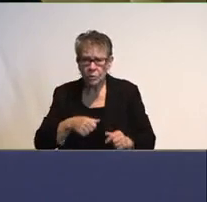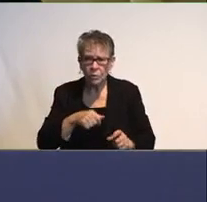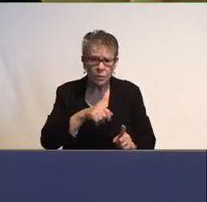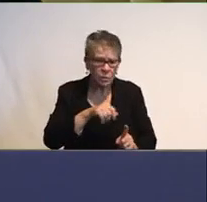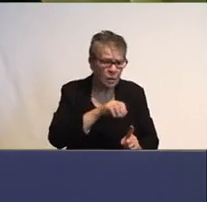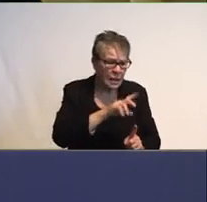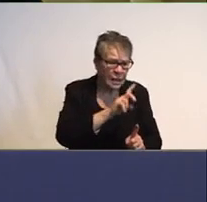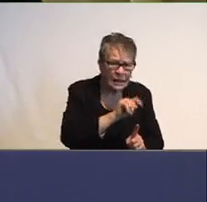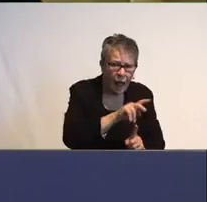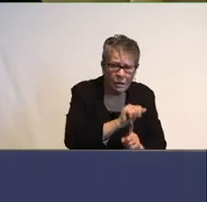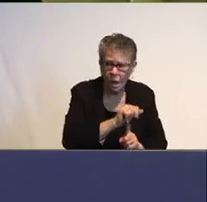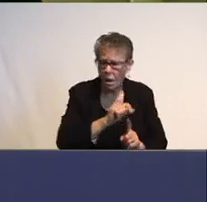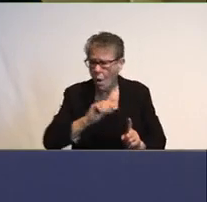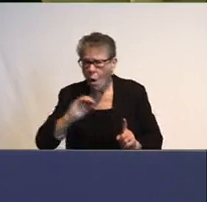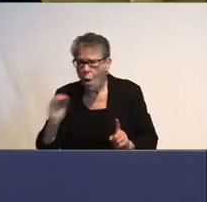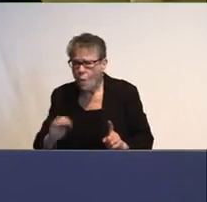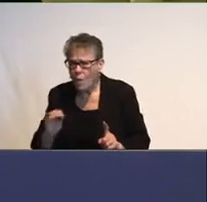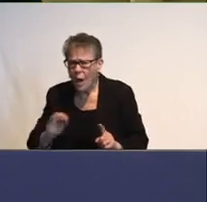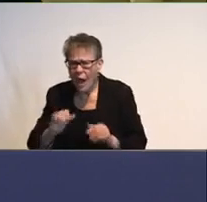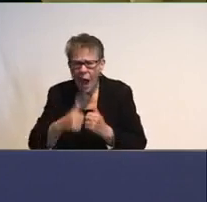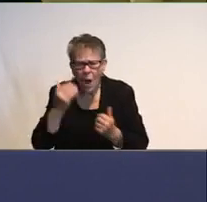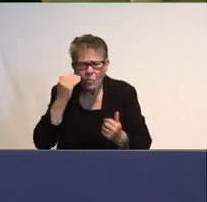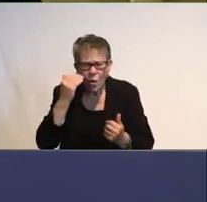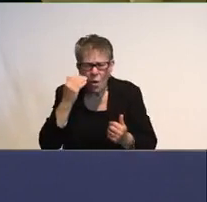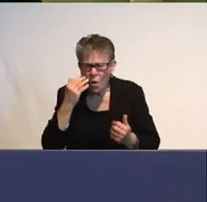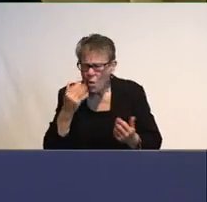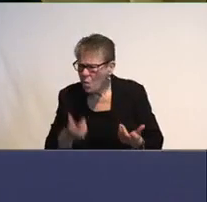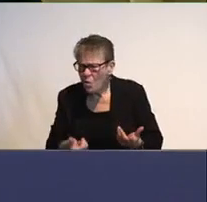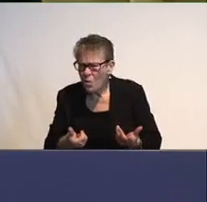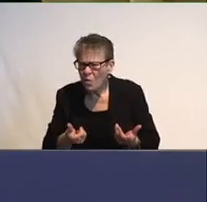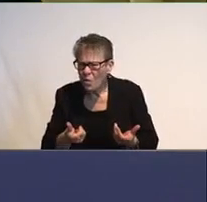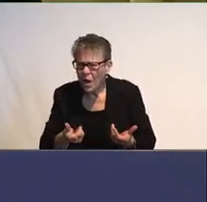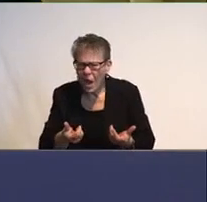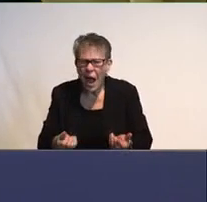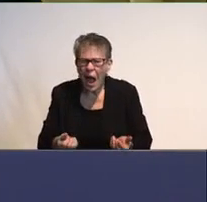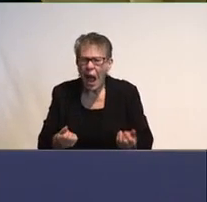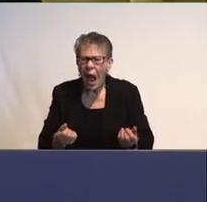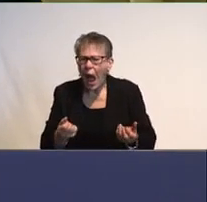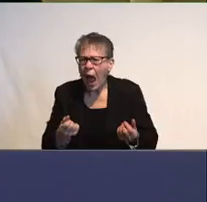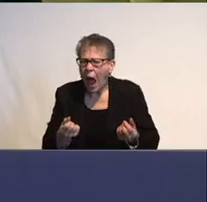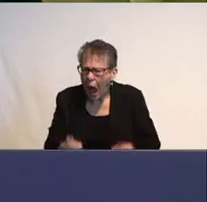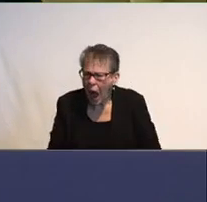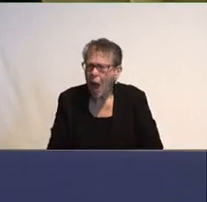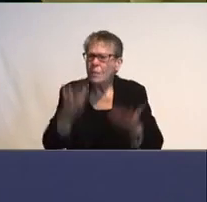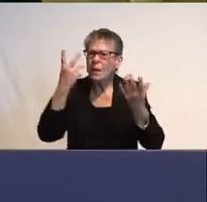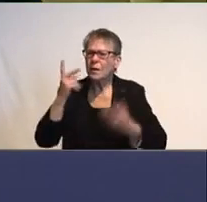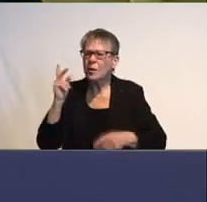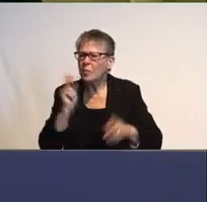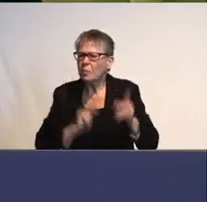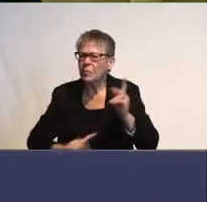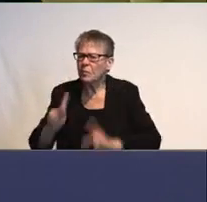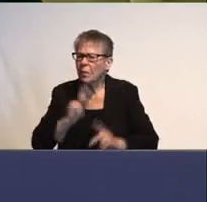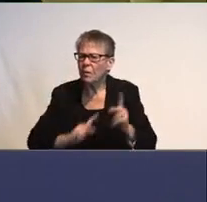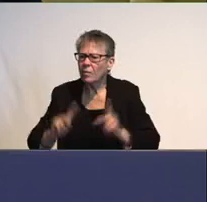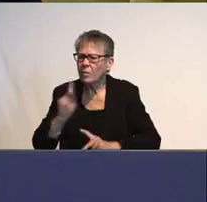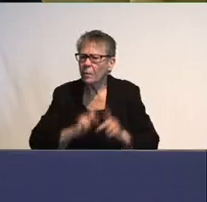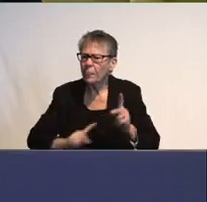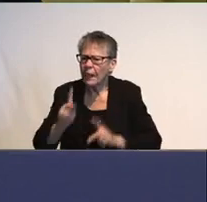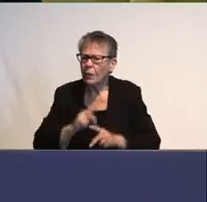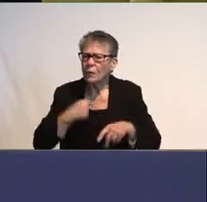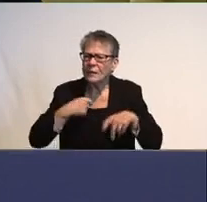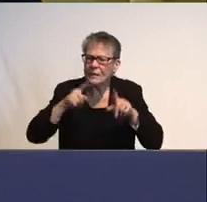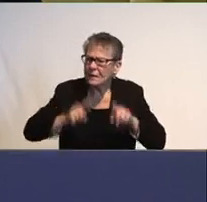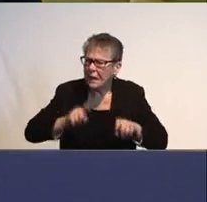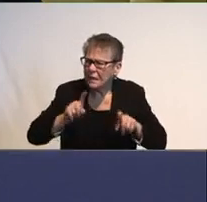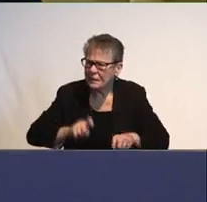1%. How many people or cases are actually getting tested to find out which variant they are? And so how much